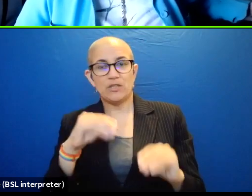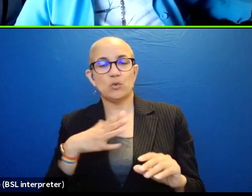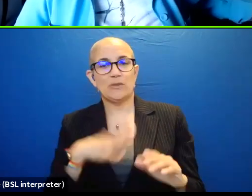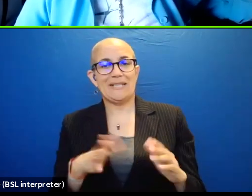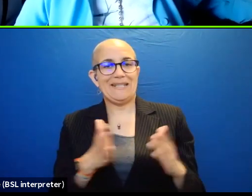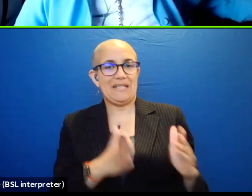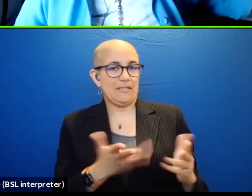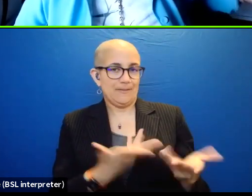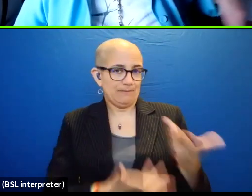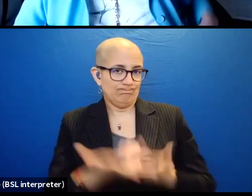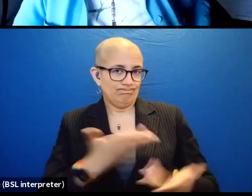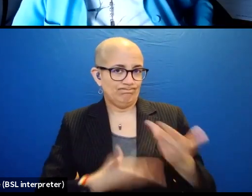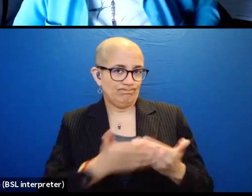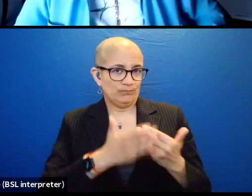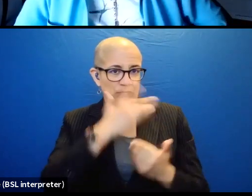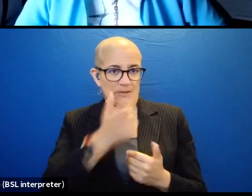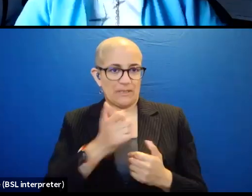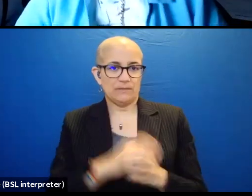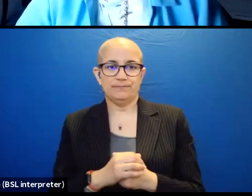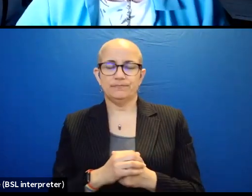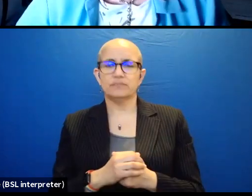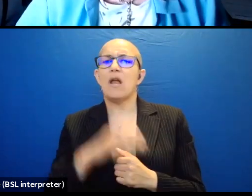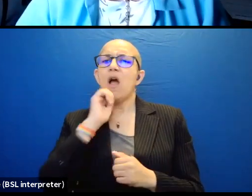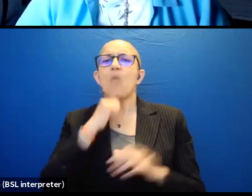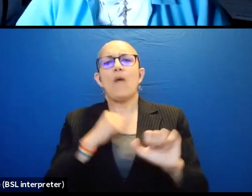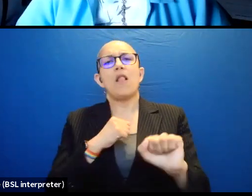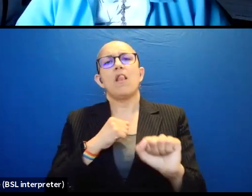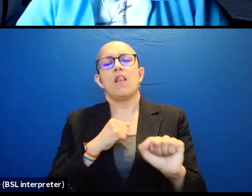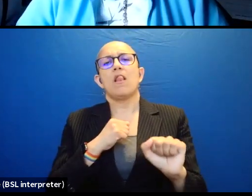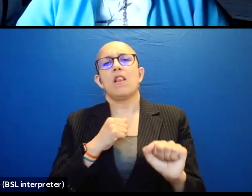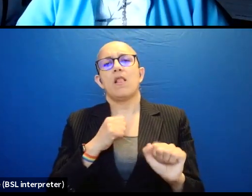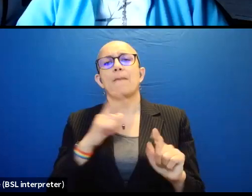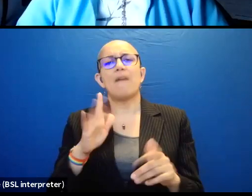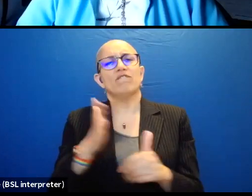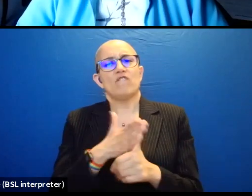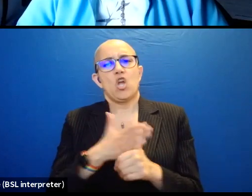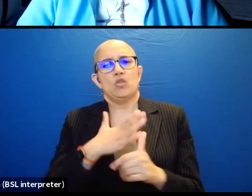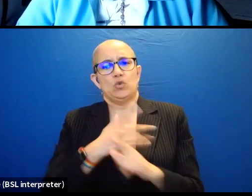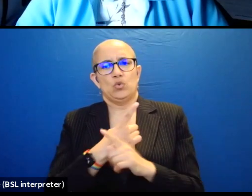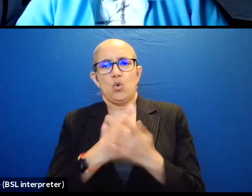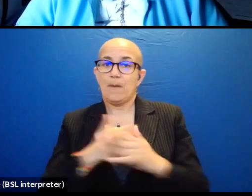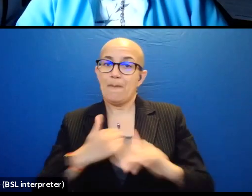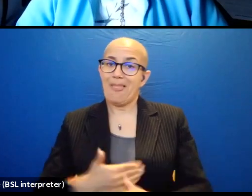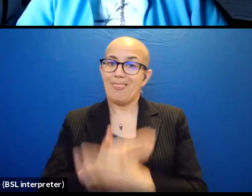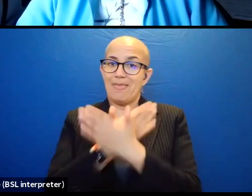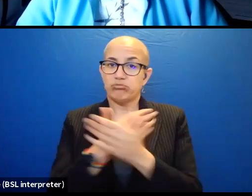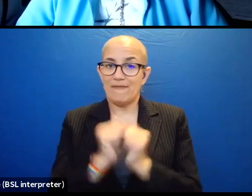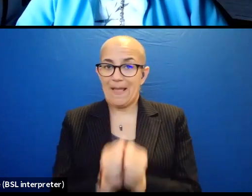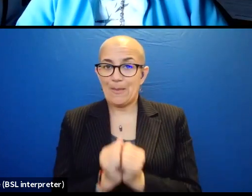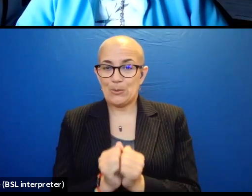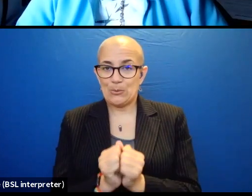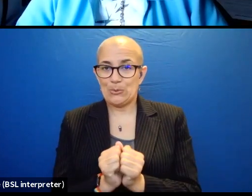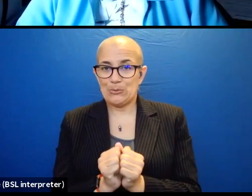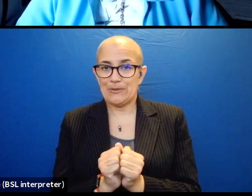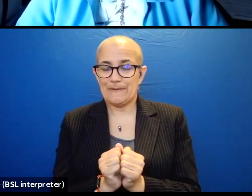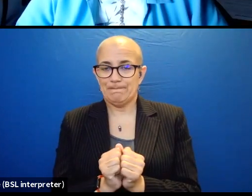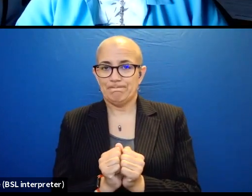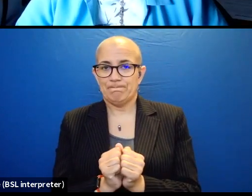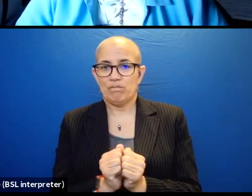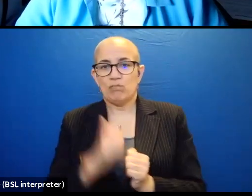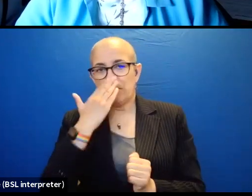that. Yes. Well, I'll come on to that, but let me start with liberal values. It does seem to me, whether it's